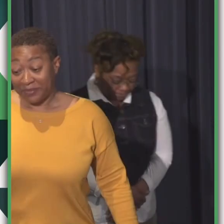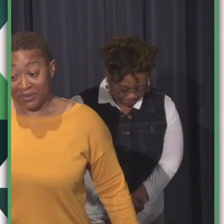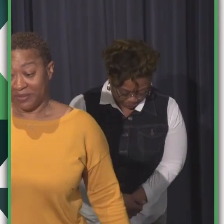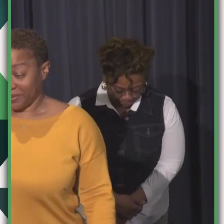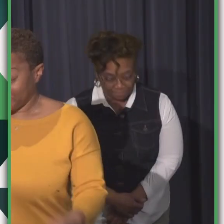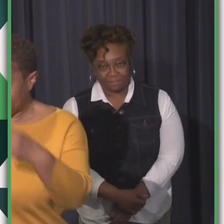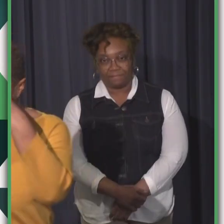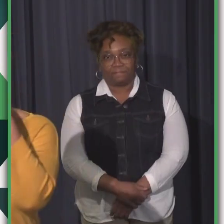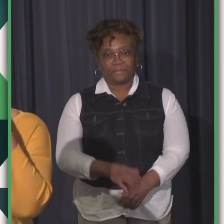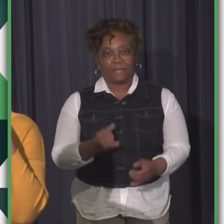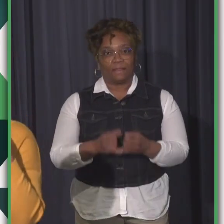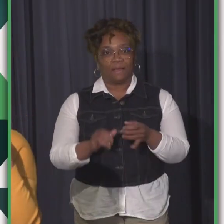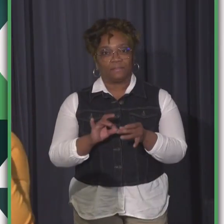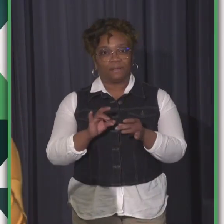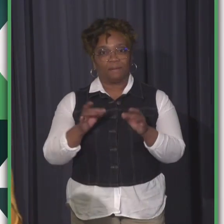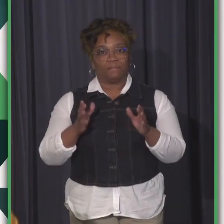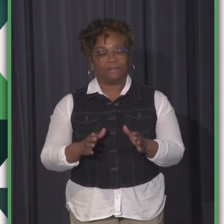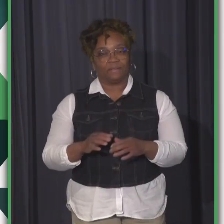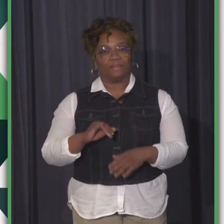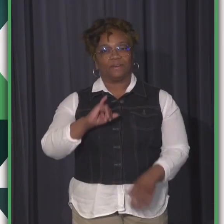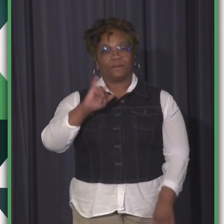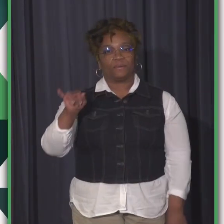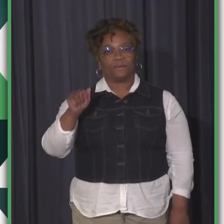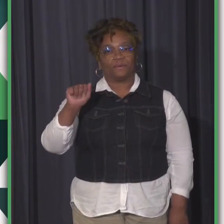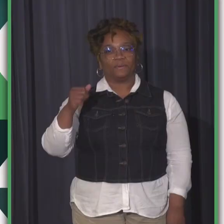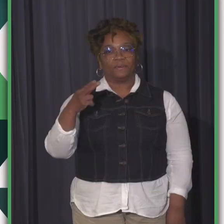you. last speaker is Mr. Jadante